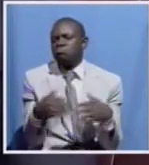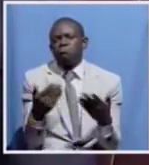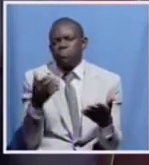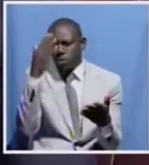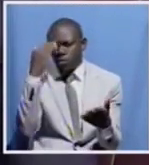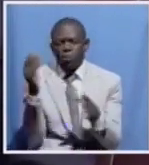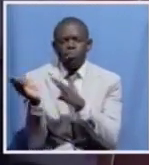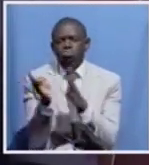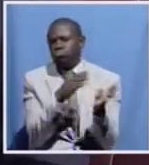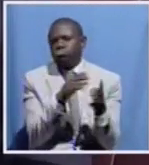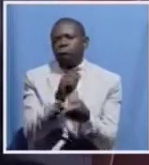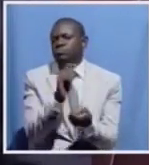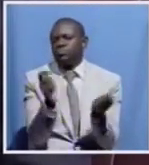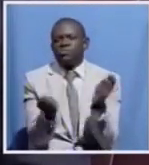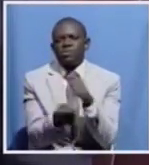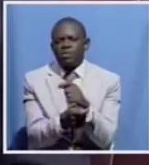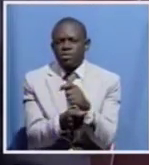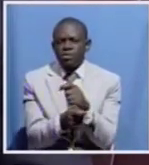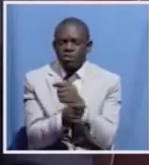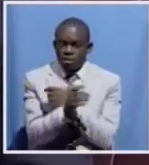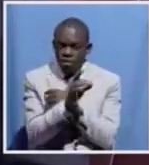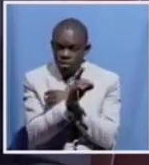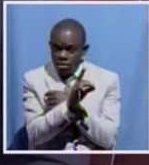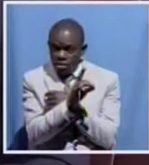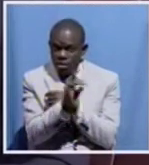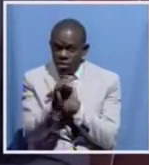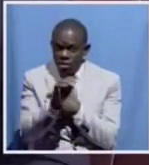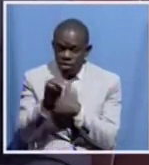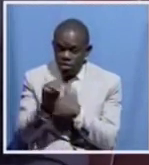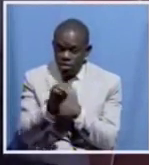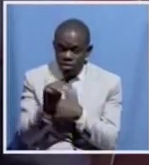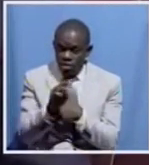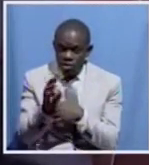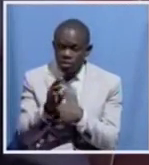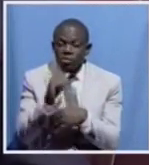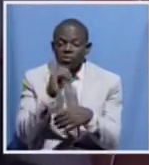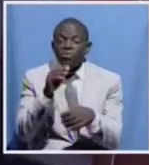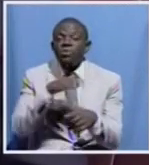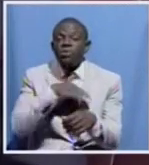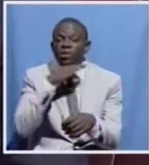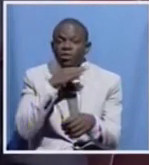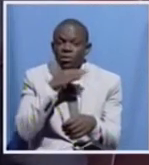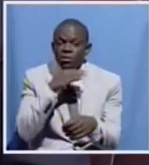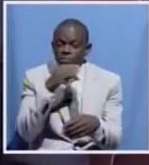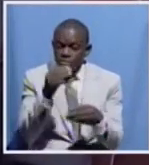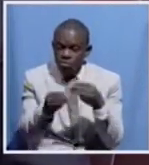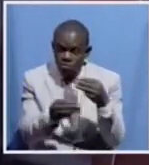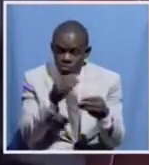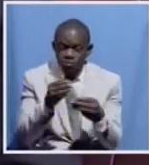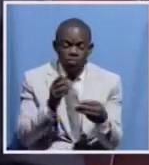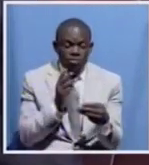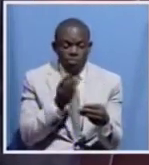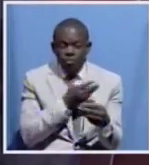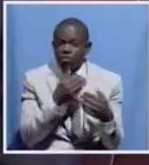there is this 800 megawatt shortage also means that there is 800 reasons